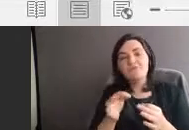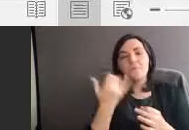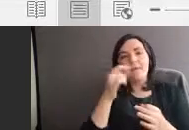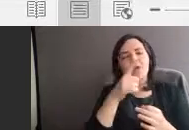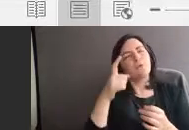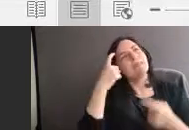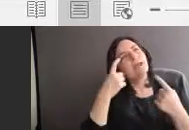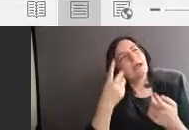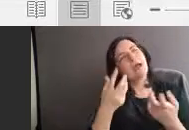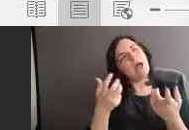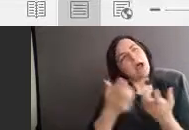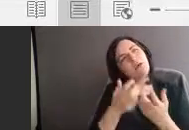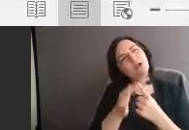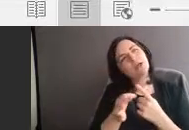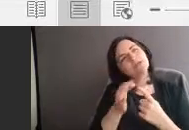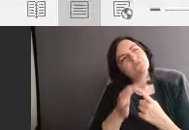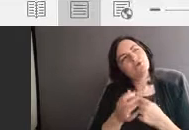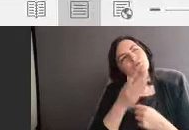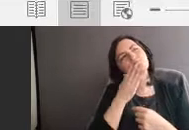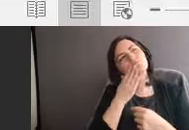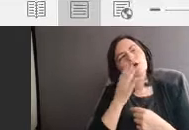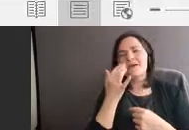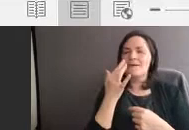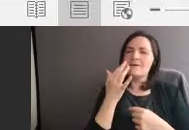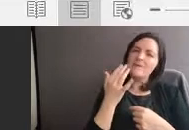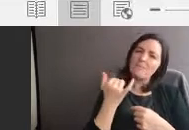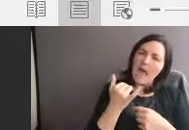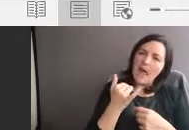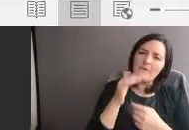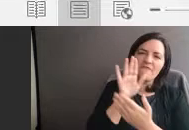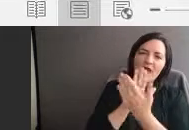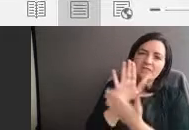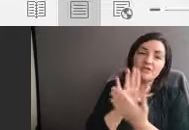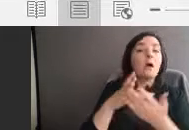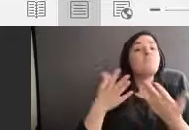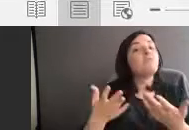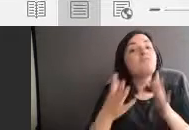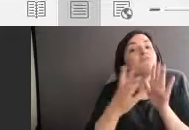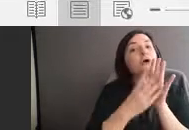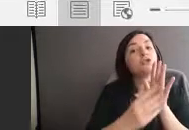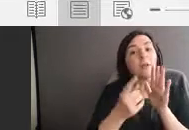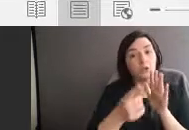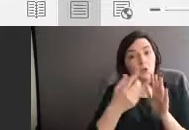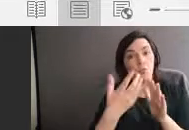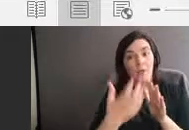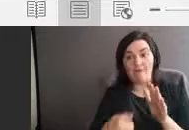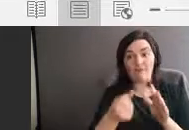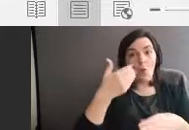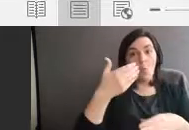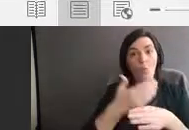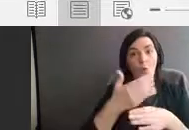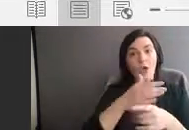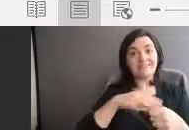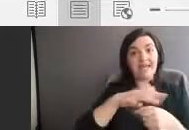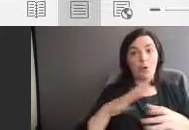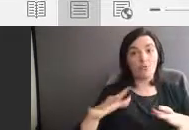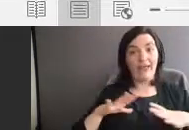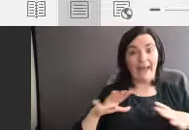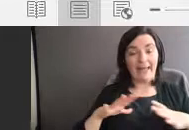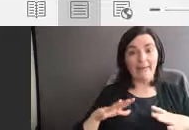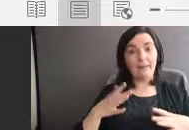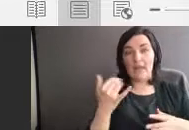interview, and that you might use face-to-face interviews. So if you're in a work setting already, and it's possible for you